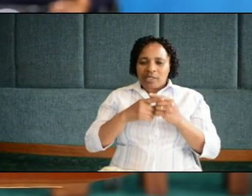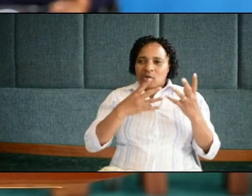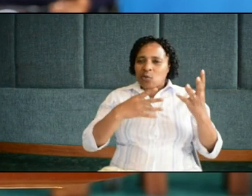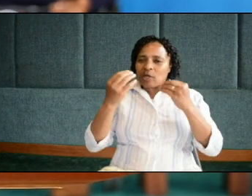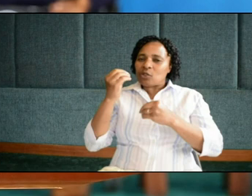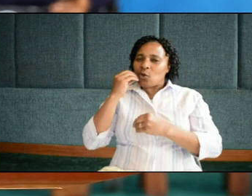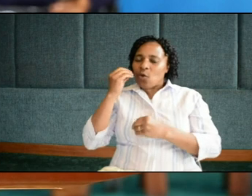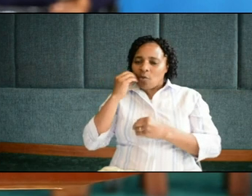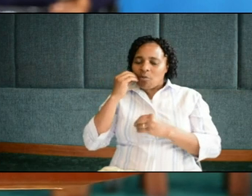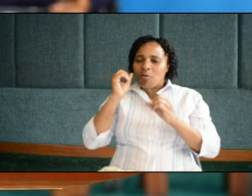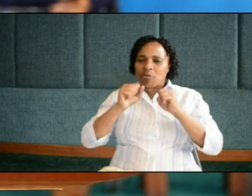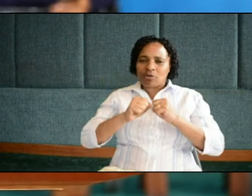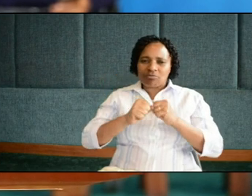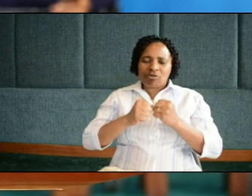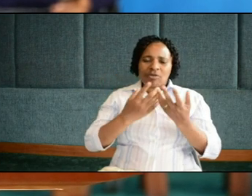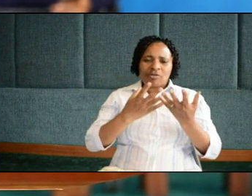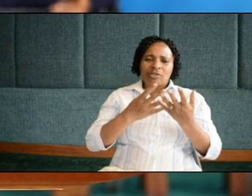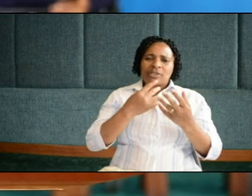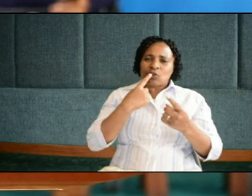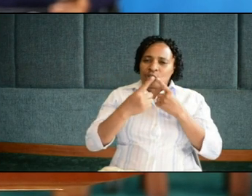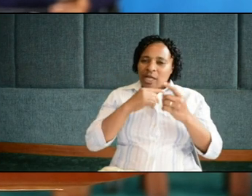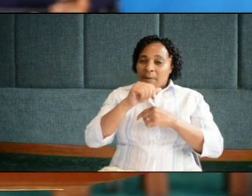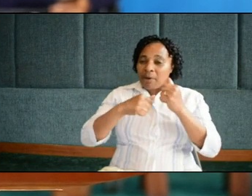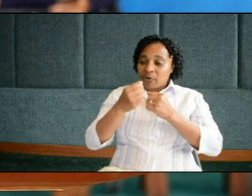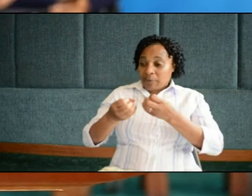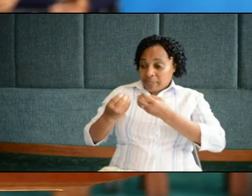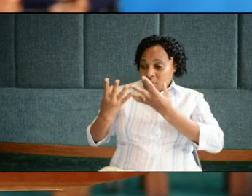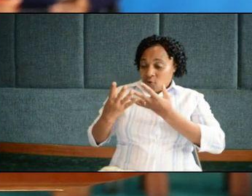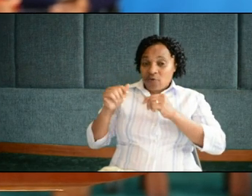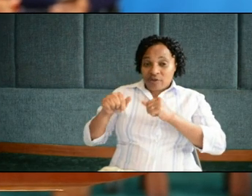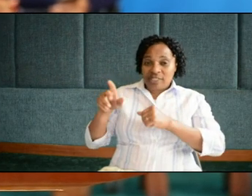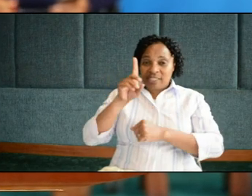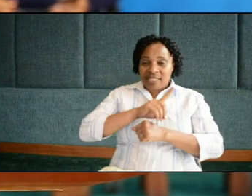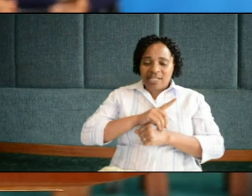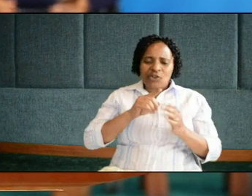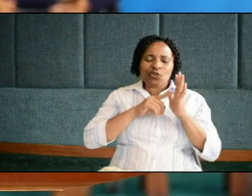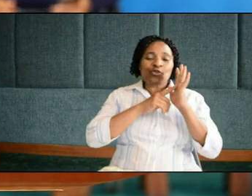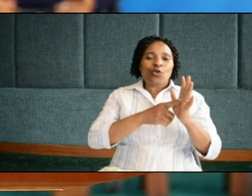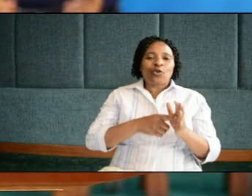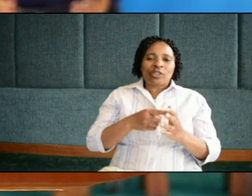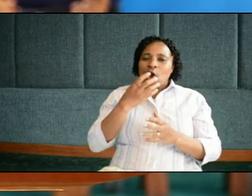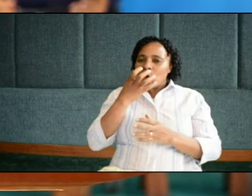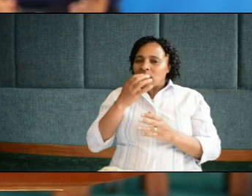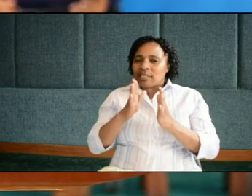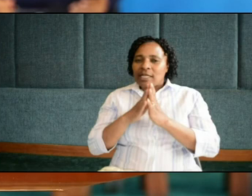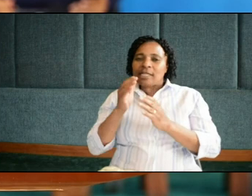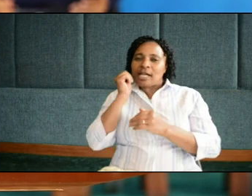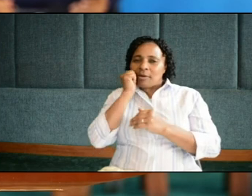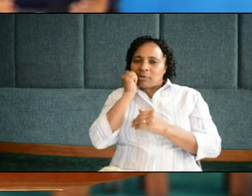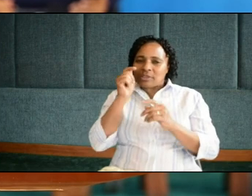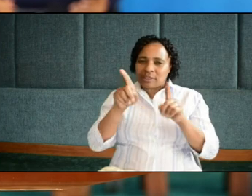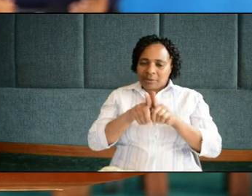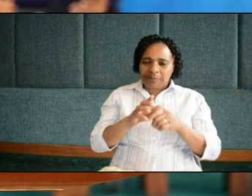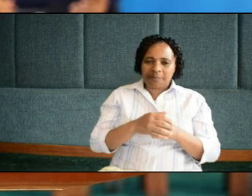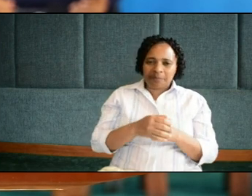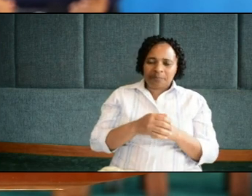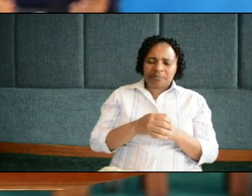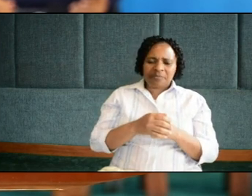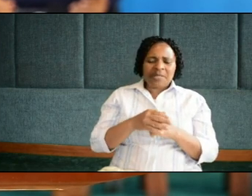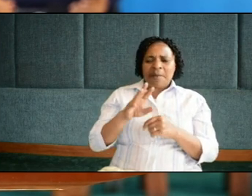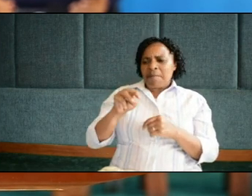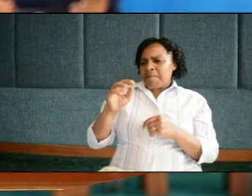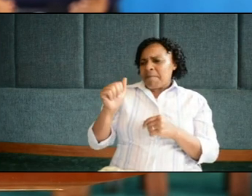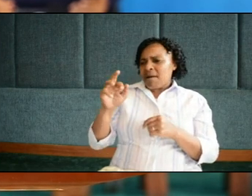home, he let his wife know about the miracle of the day. He showed her the oranges and lemons. Maria